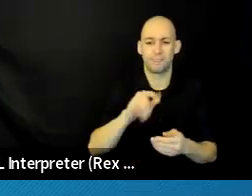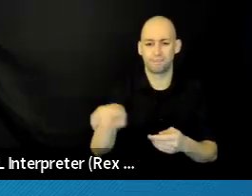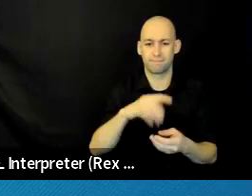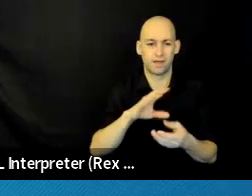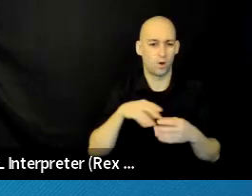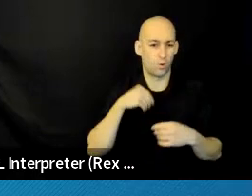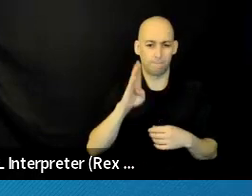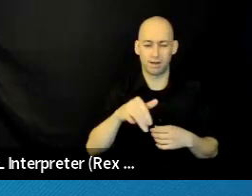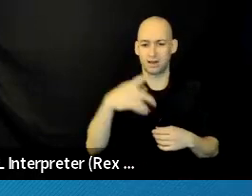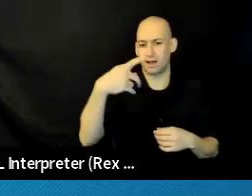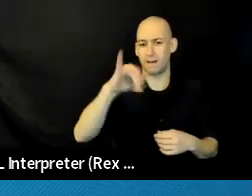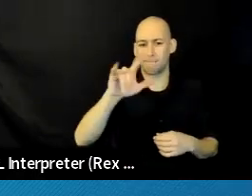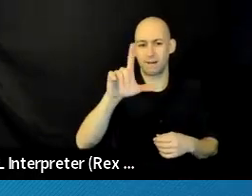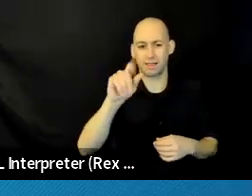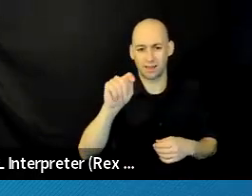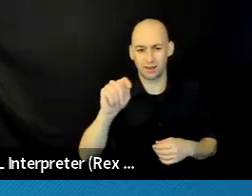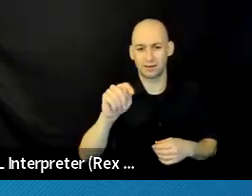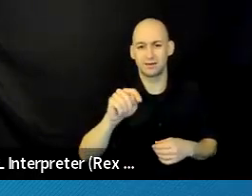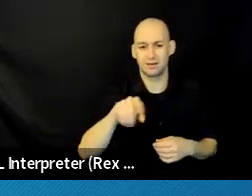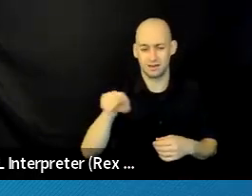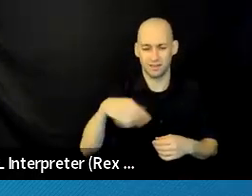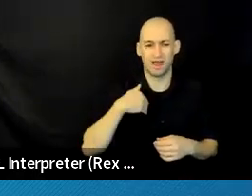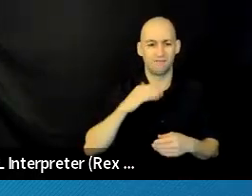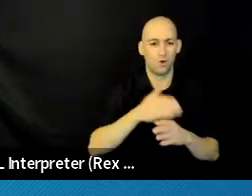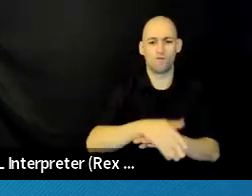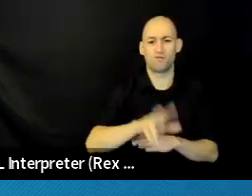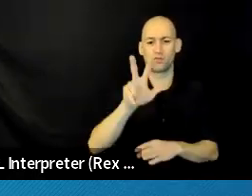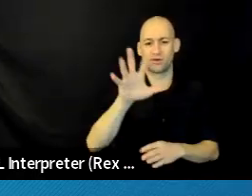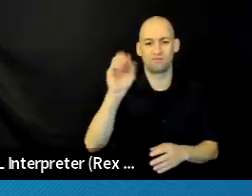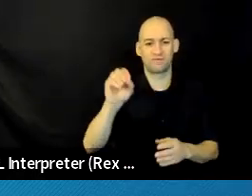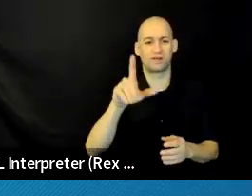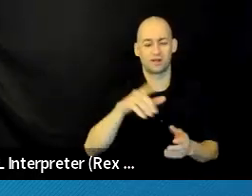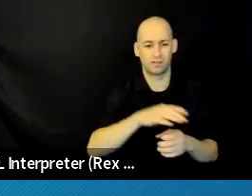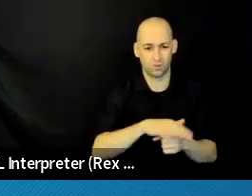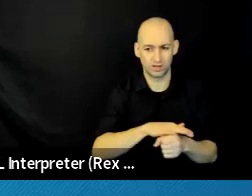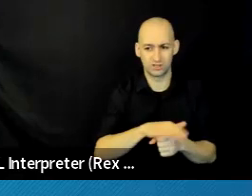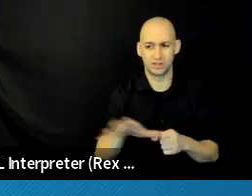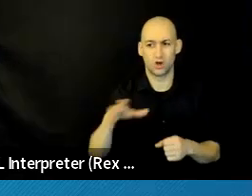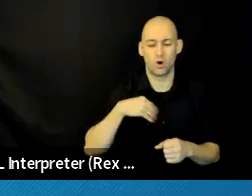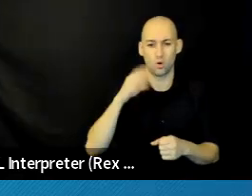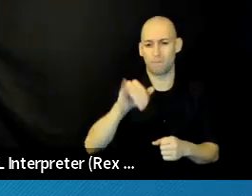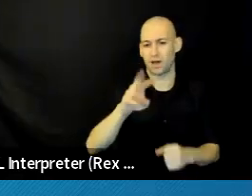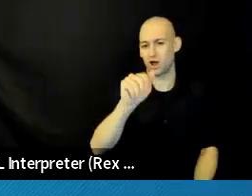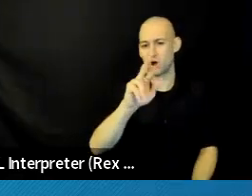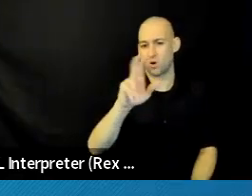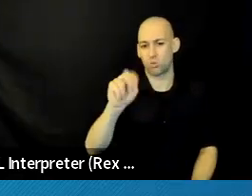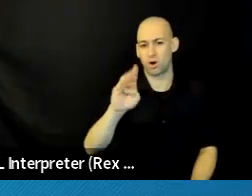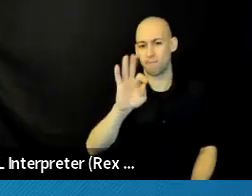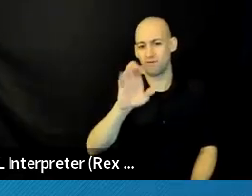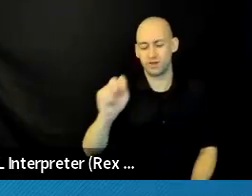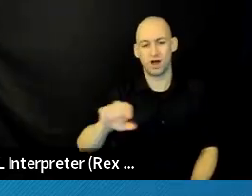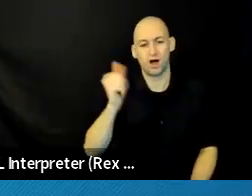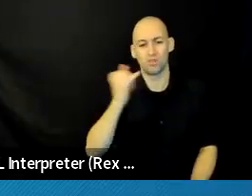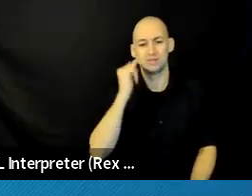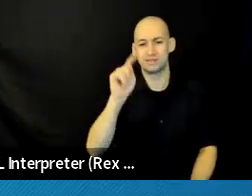over 350 locations, and it's owned by Warren Buffett. Number 2 is TA's. That's owned by British Petroleum. And